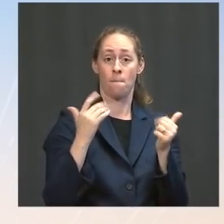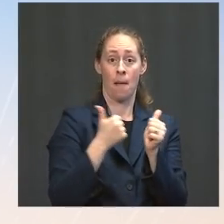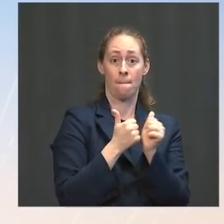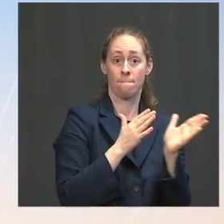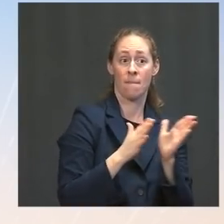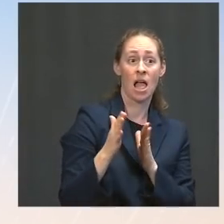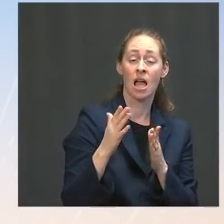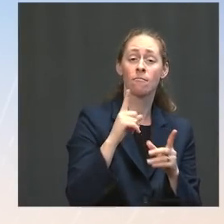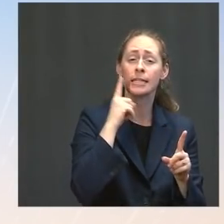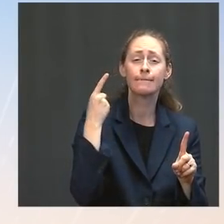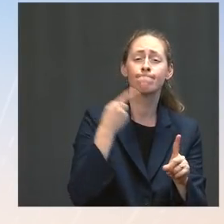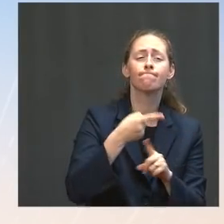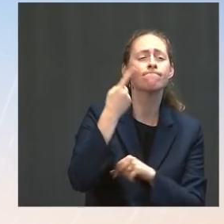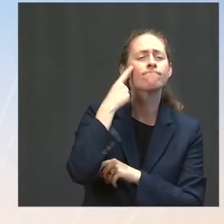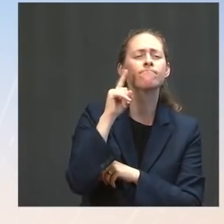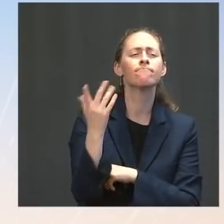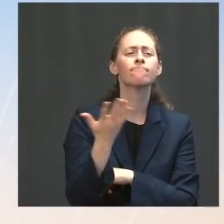are,